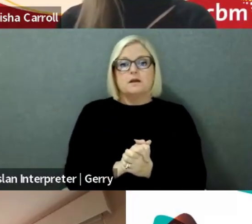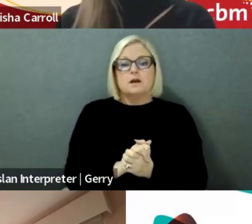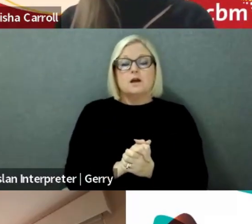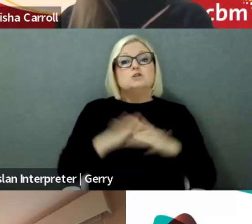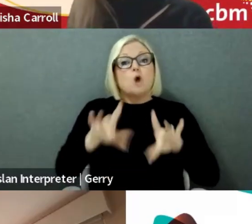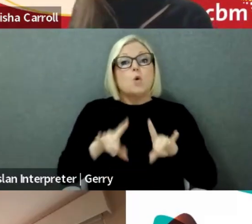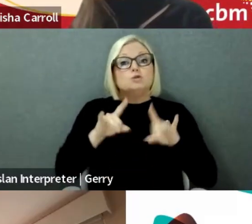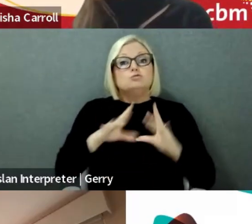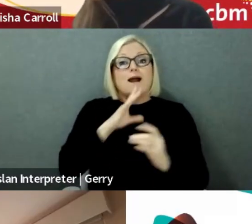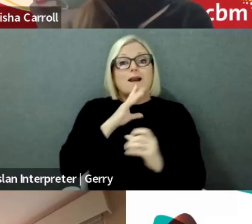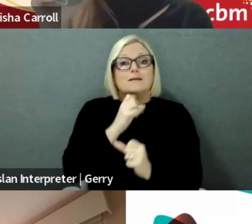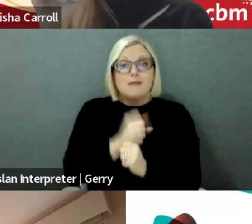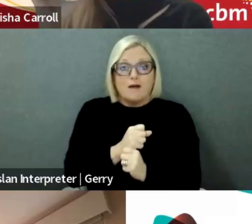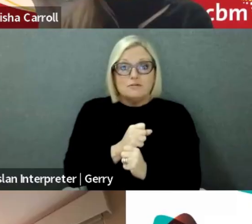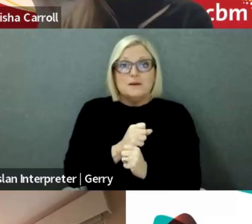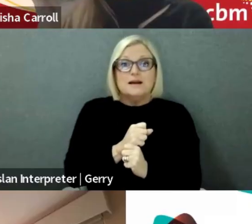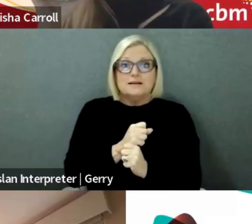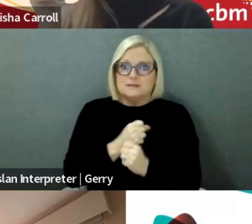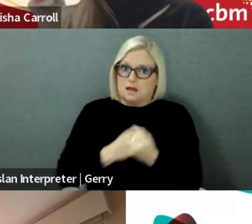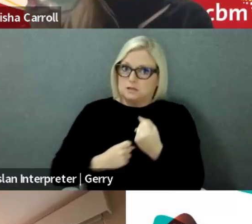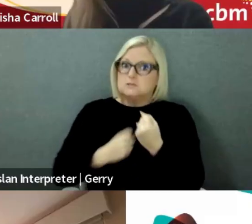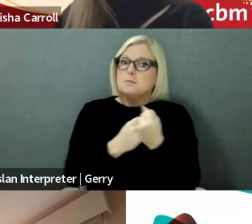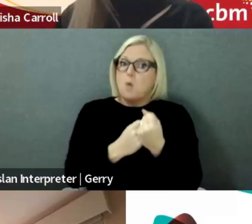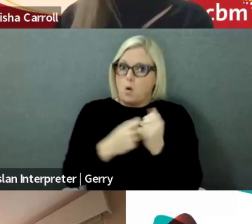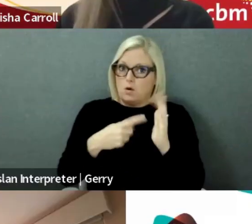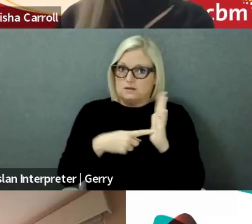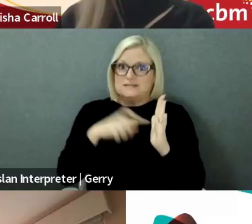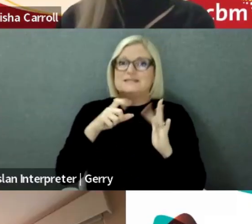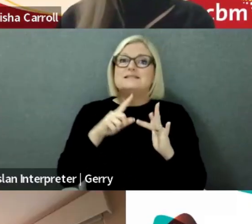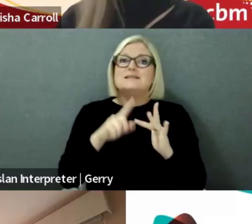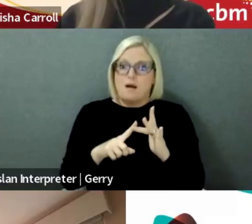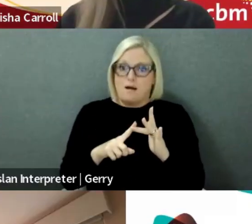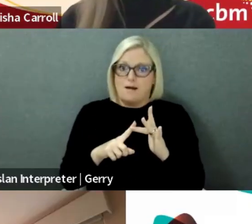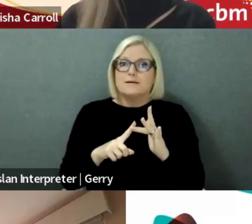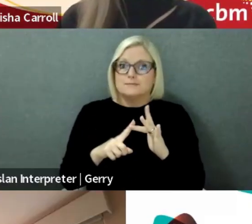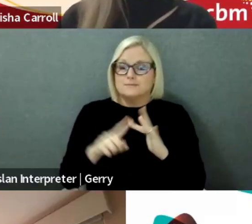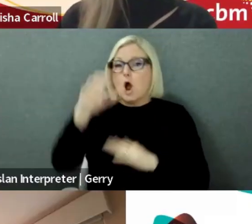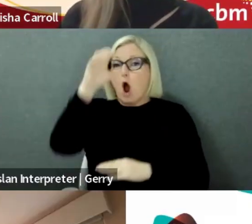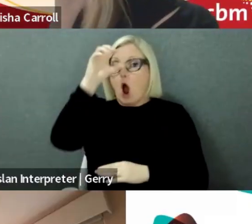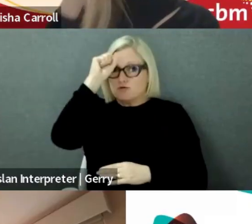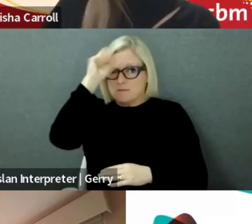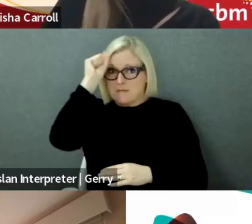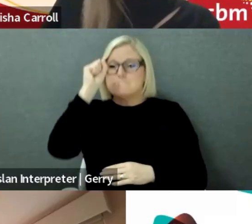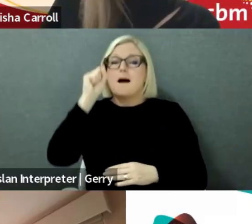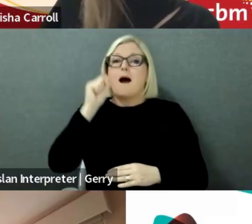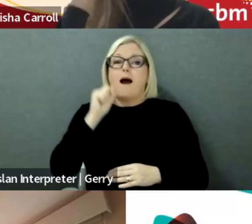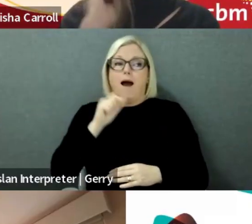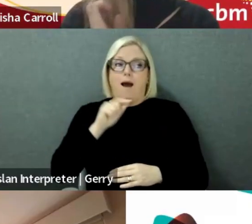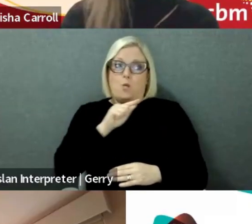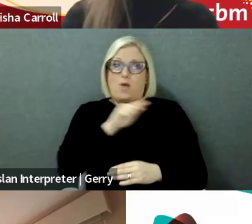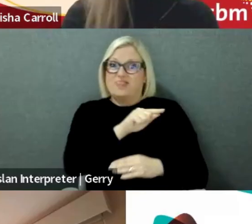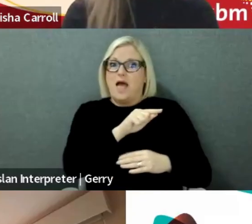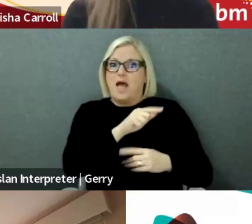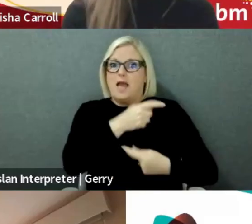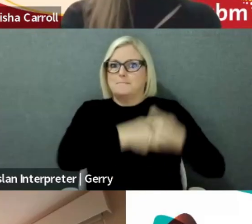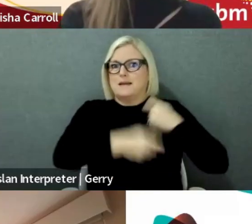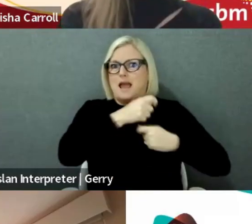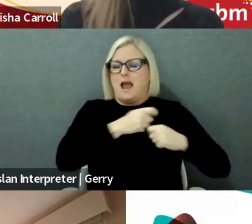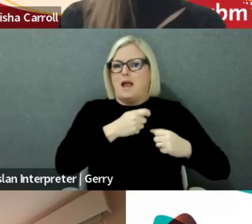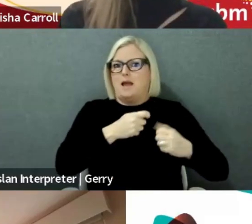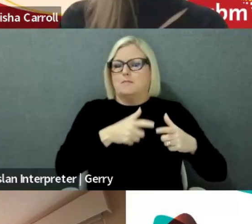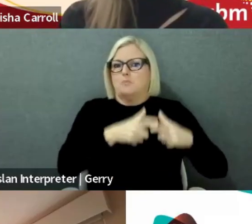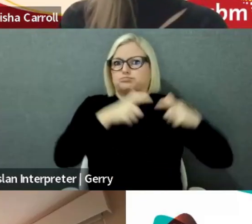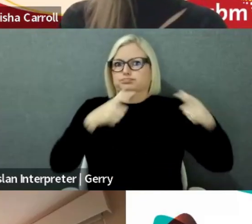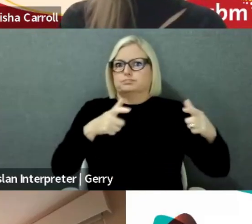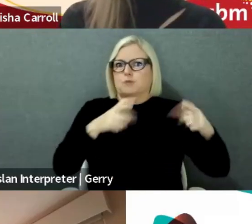proud supporter of TCI, and I remember the excitement when they were formalised as an organisation. Australia's support for TCI included